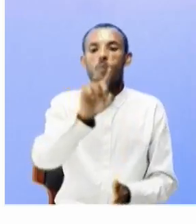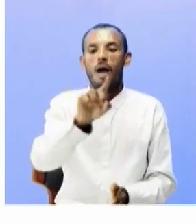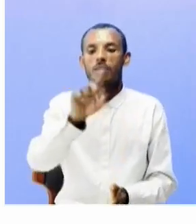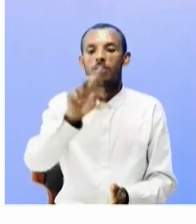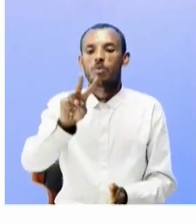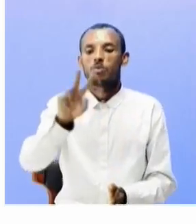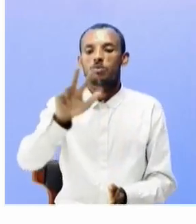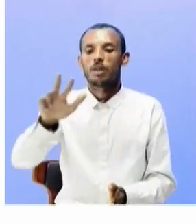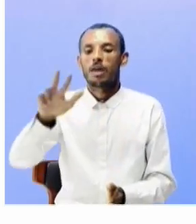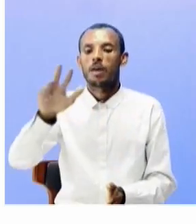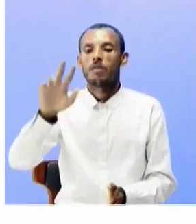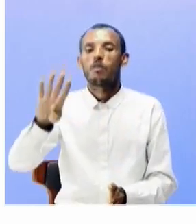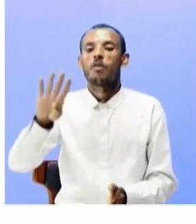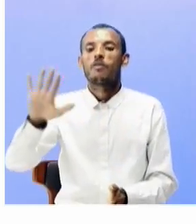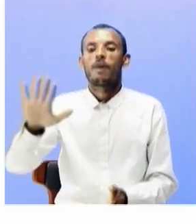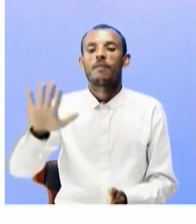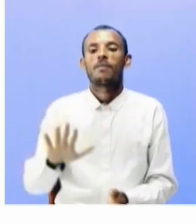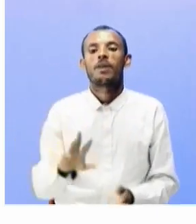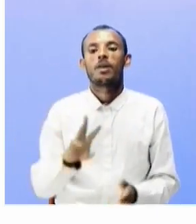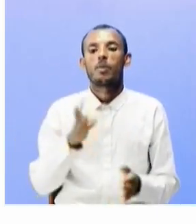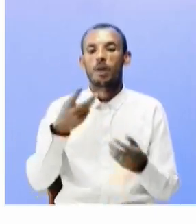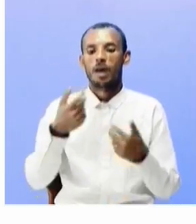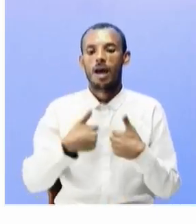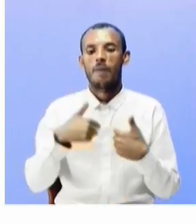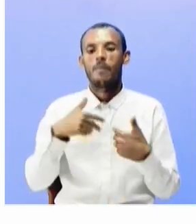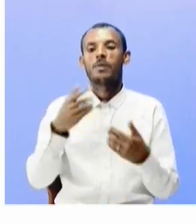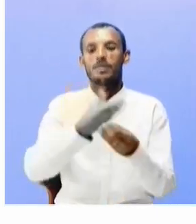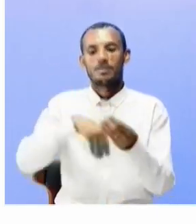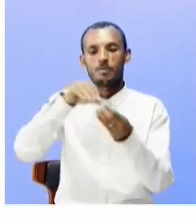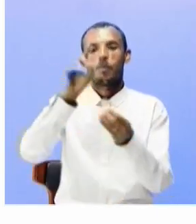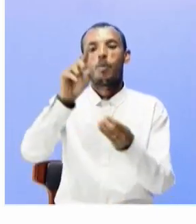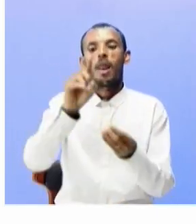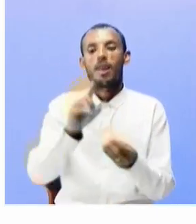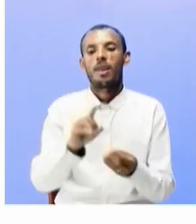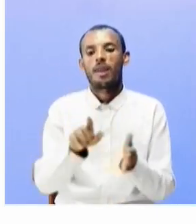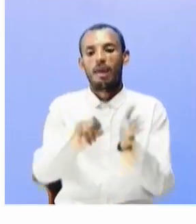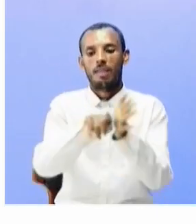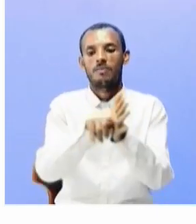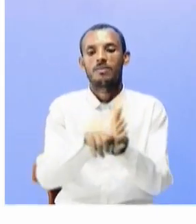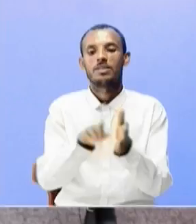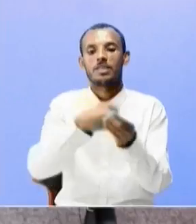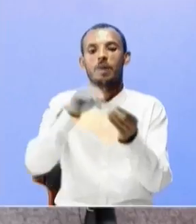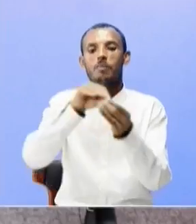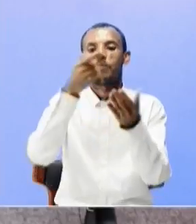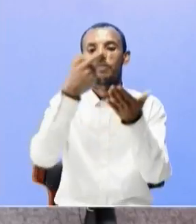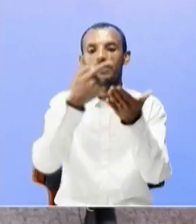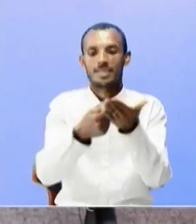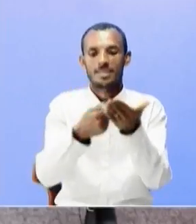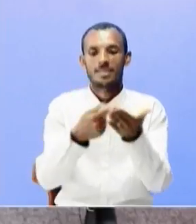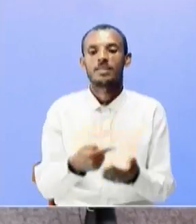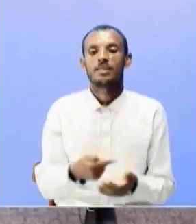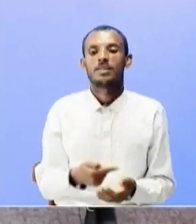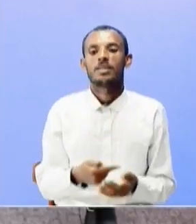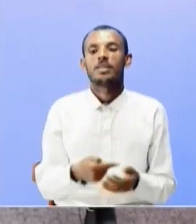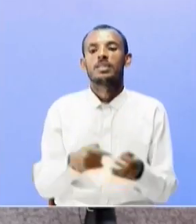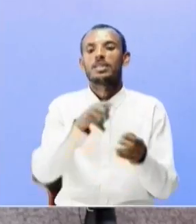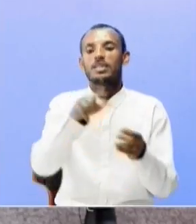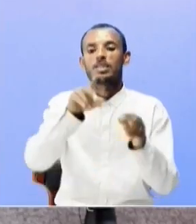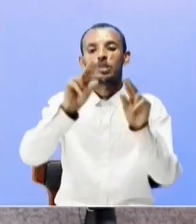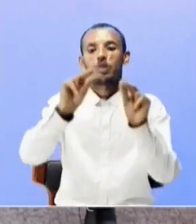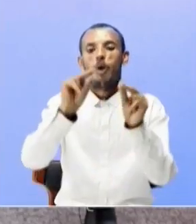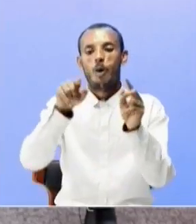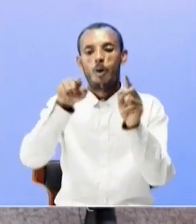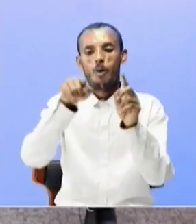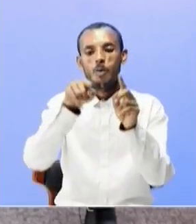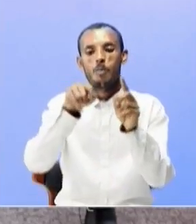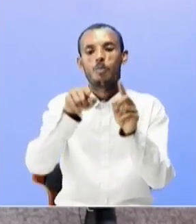4, 5, and we have one more negative here. The sum of this, there is no positive and negative that will